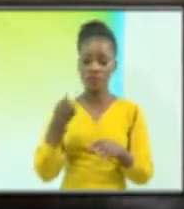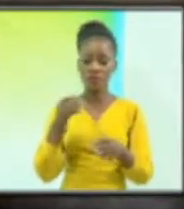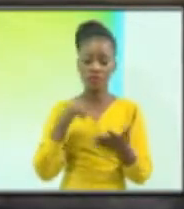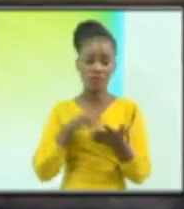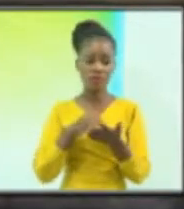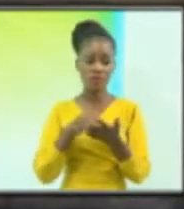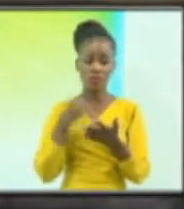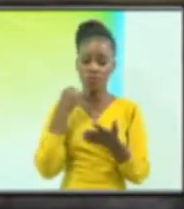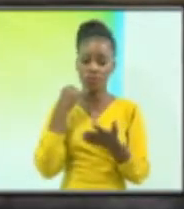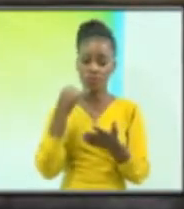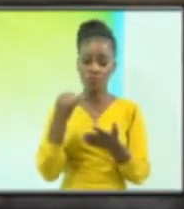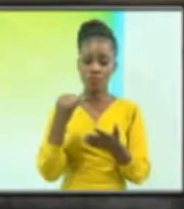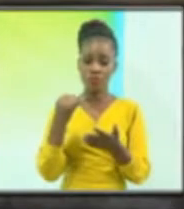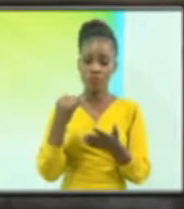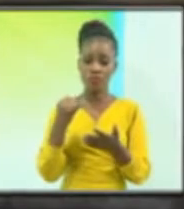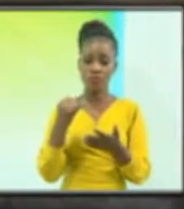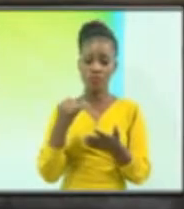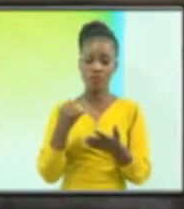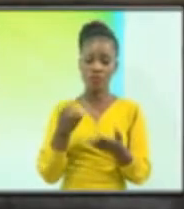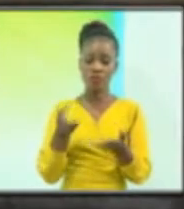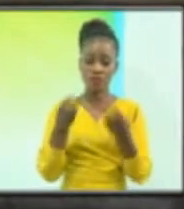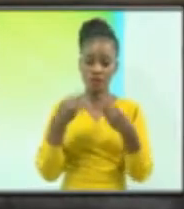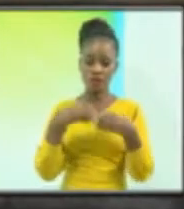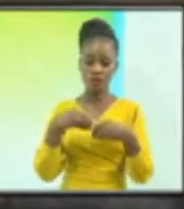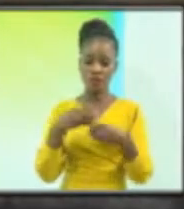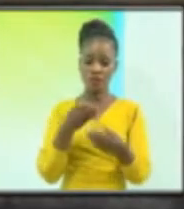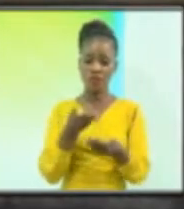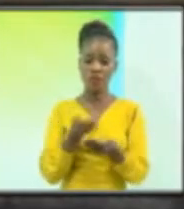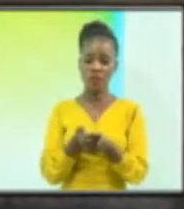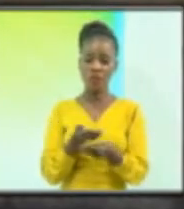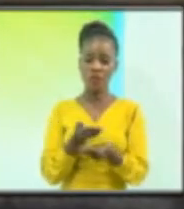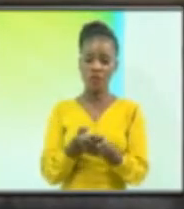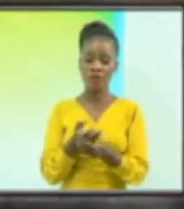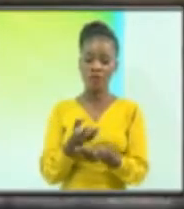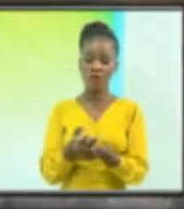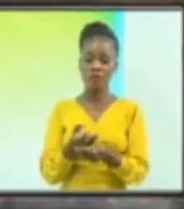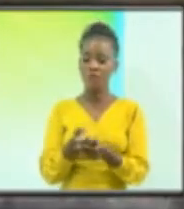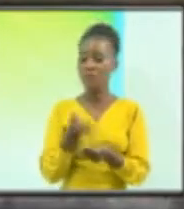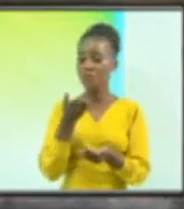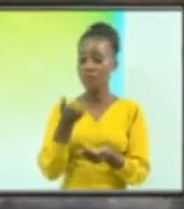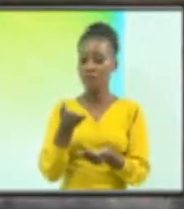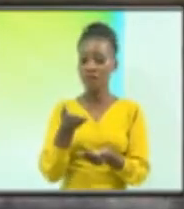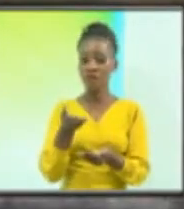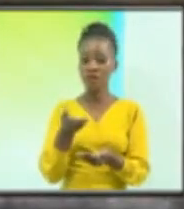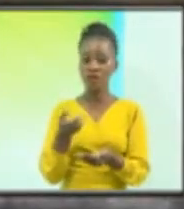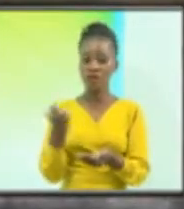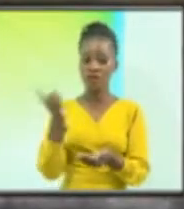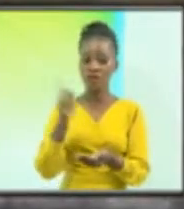for refugees. This passport, this type of passport, we call it